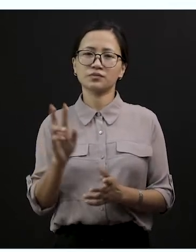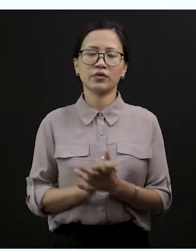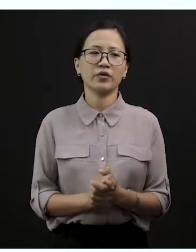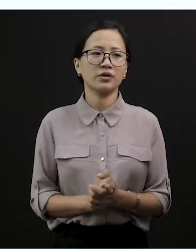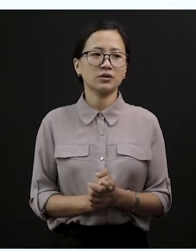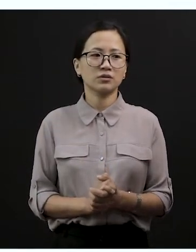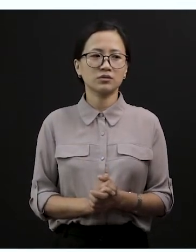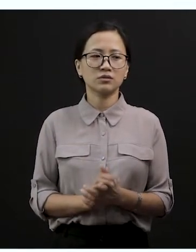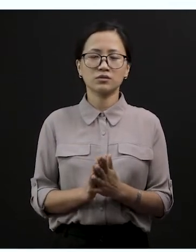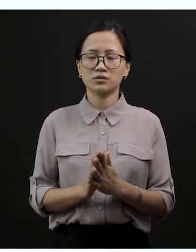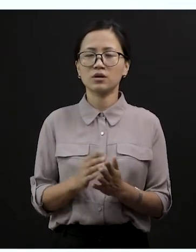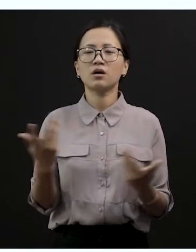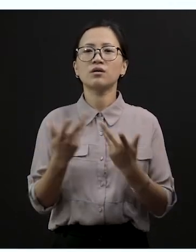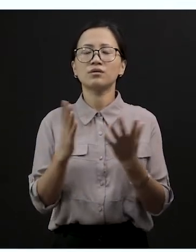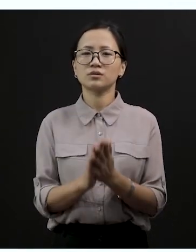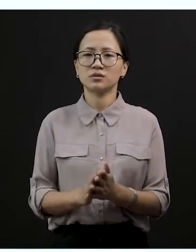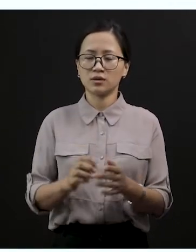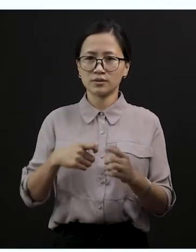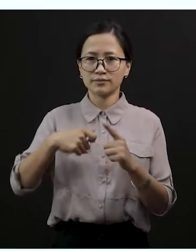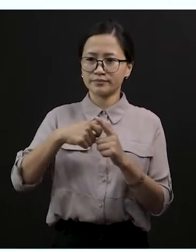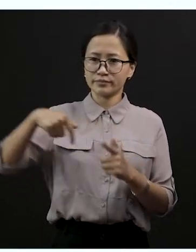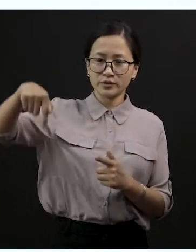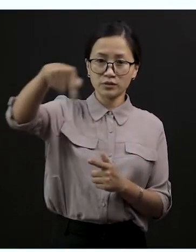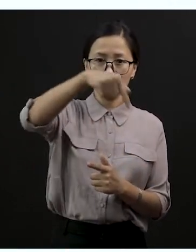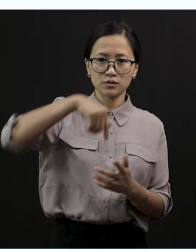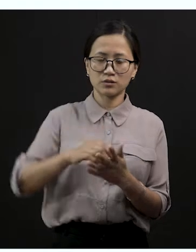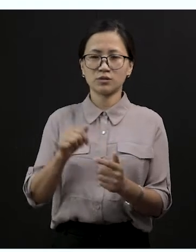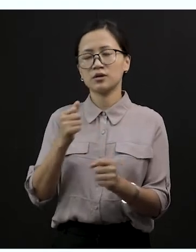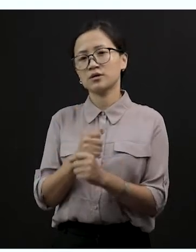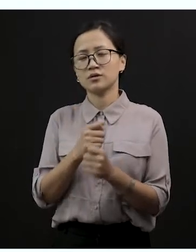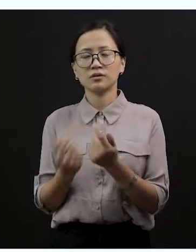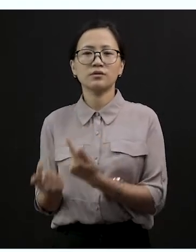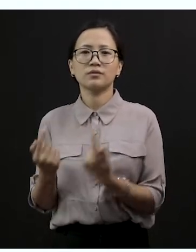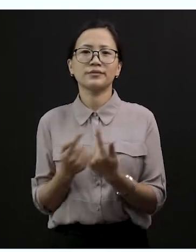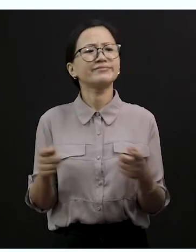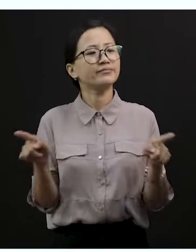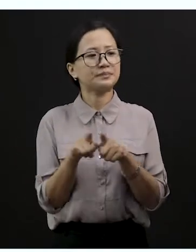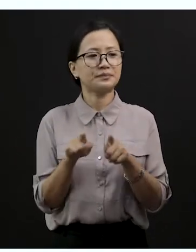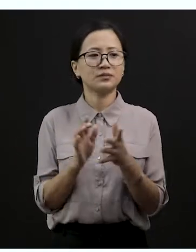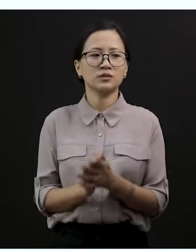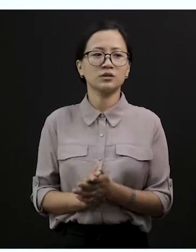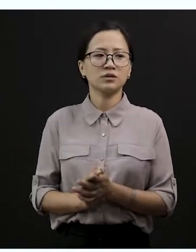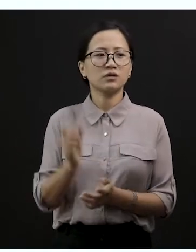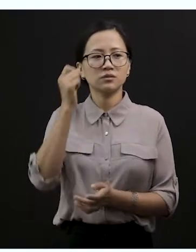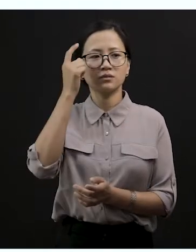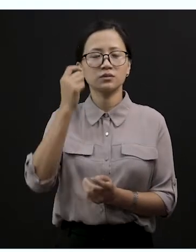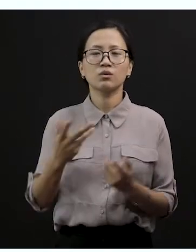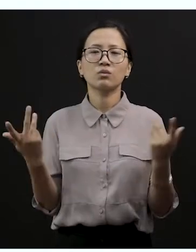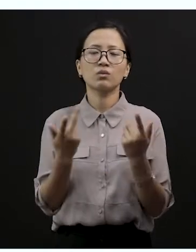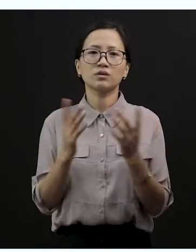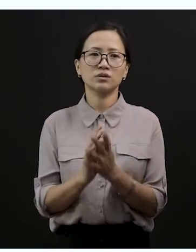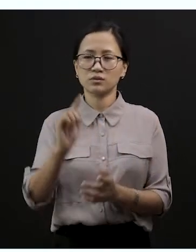going to describe how a kitchen garden look like. We are going to know that. And we are also going to